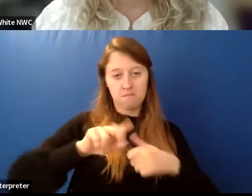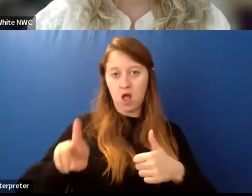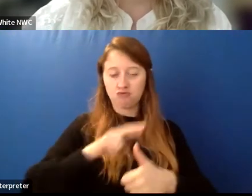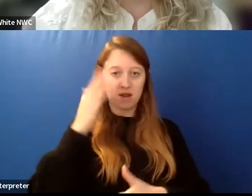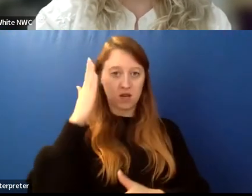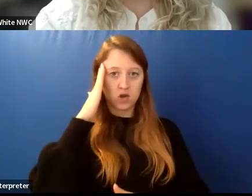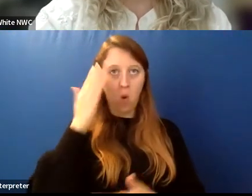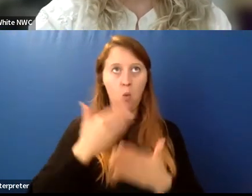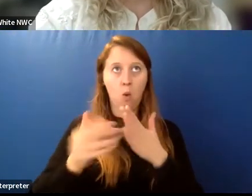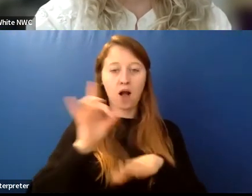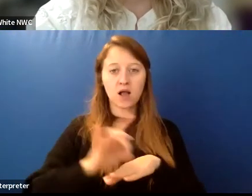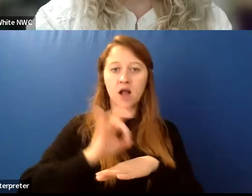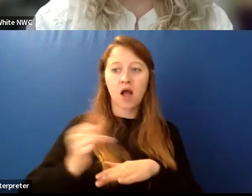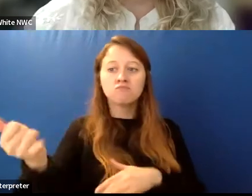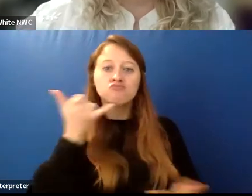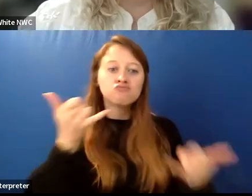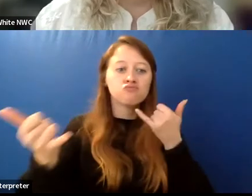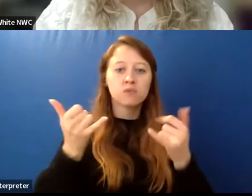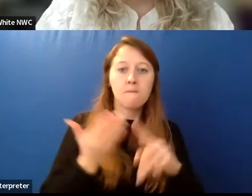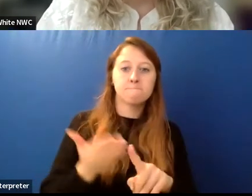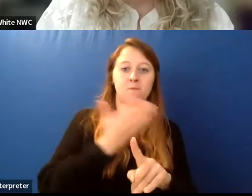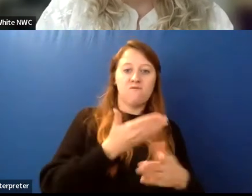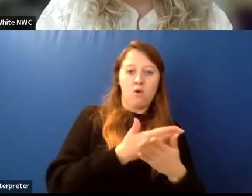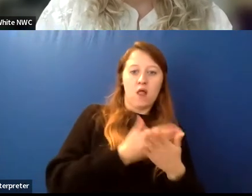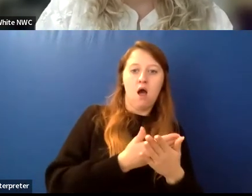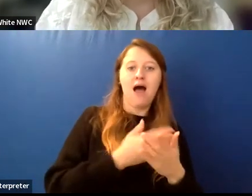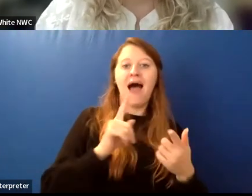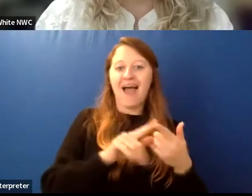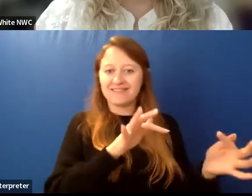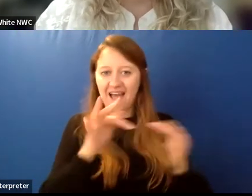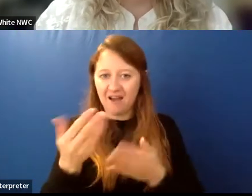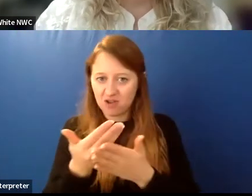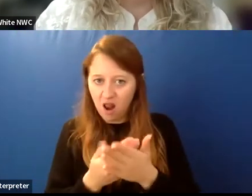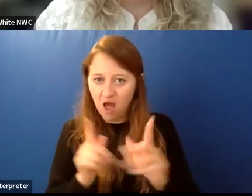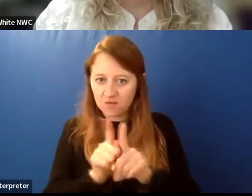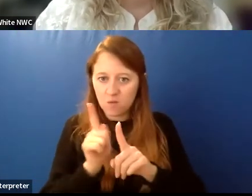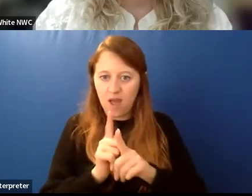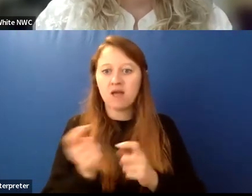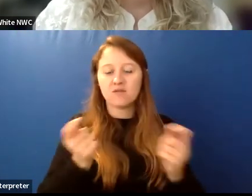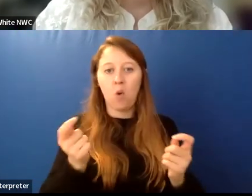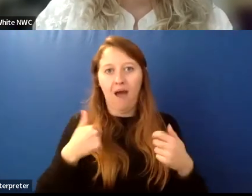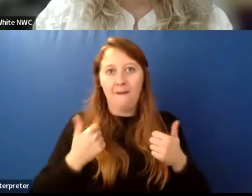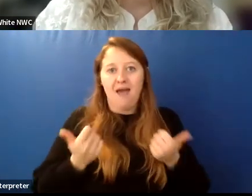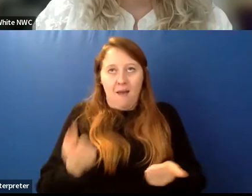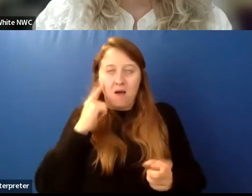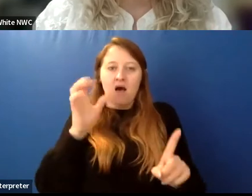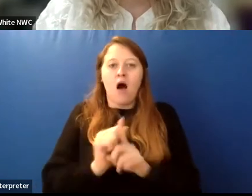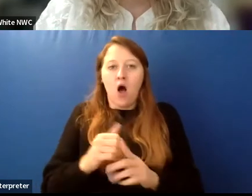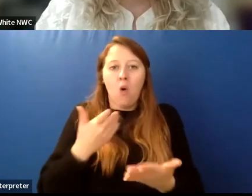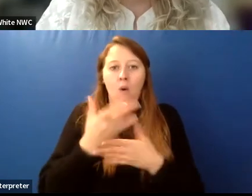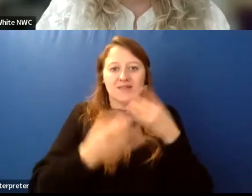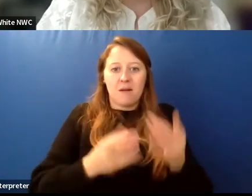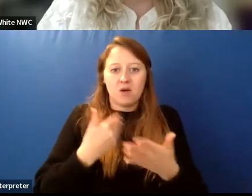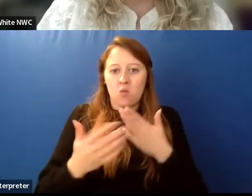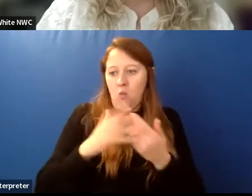got and clients we saw before the new law came in. And then as well, I've been able to see what the change has been. I mean, as